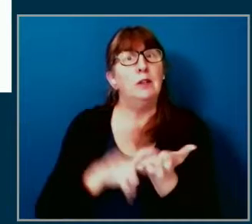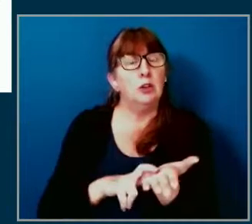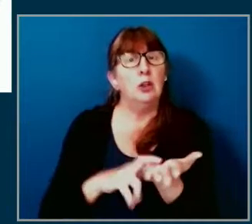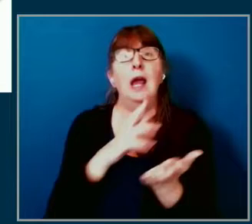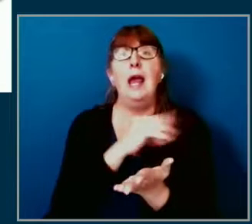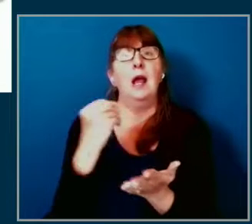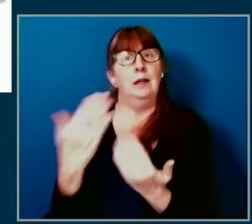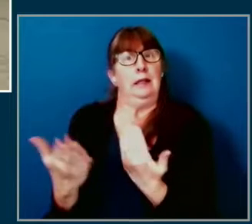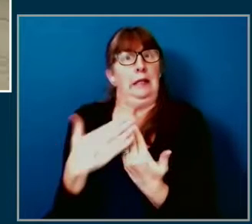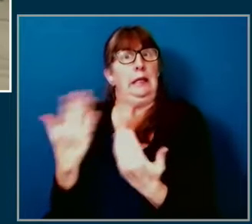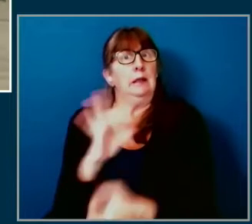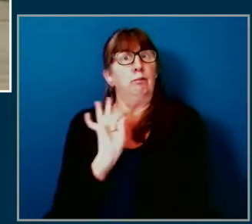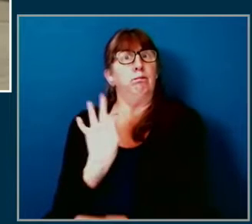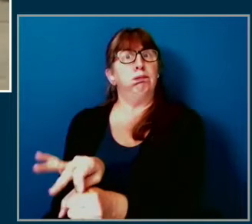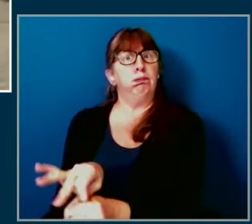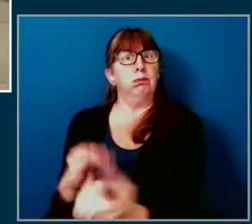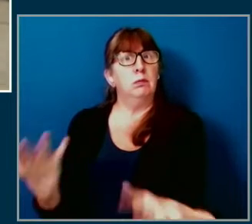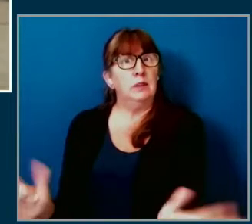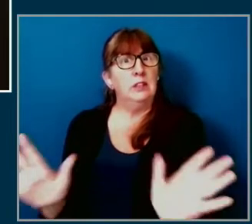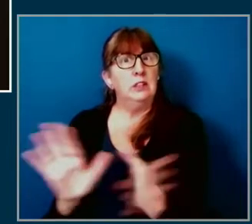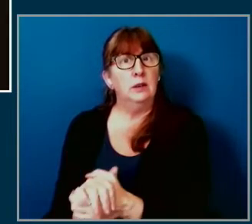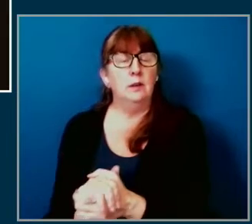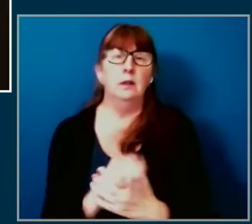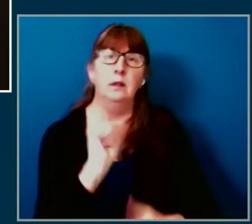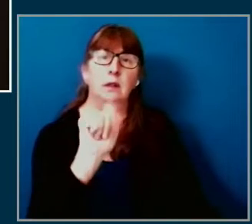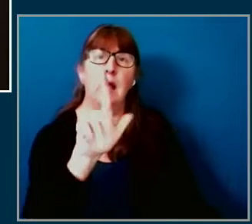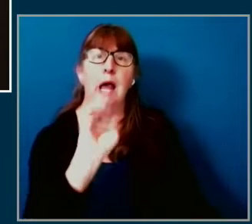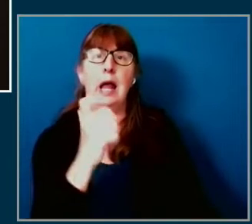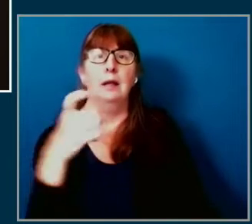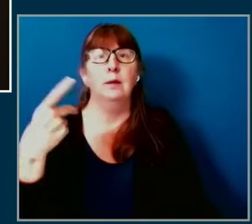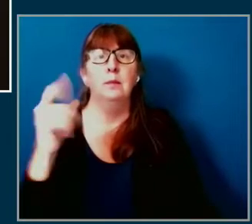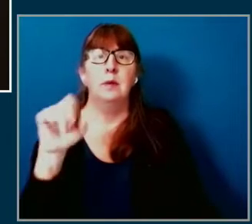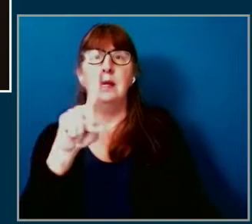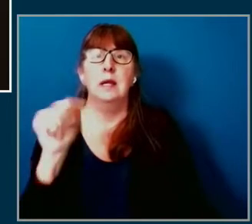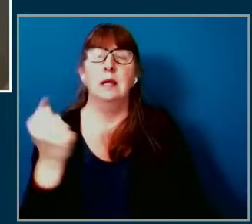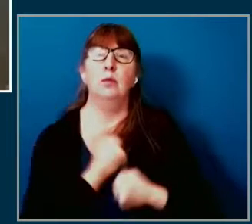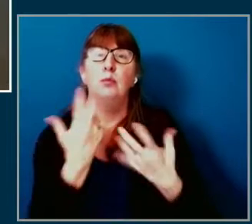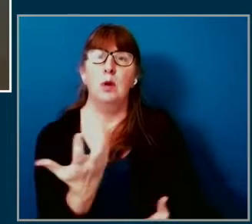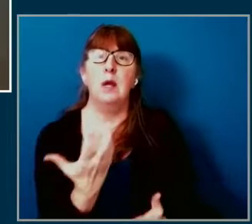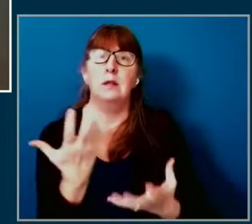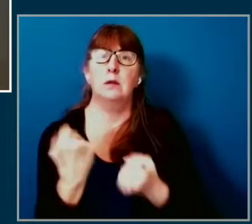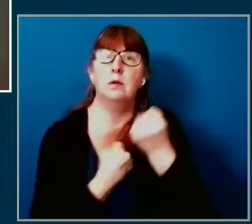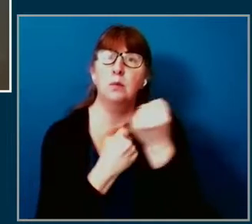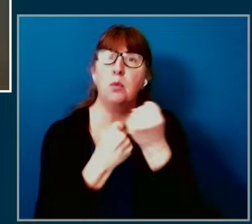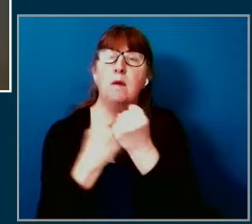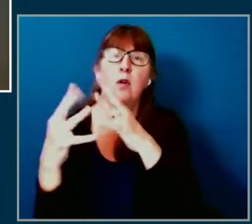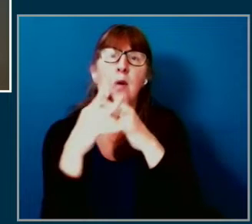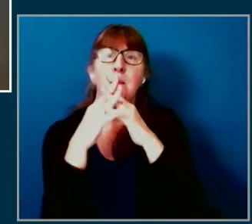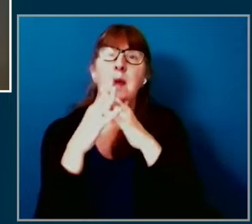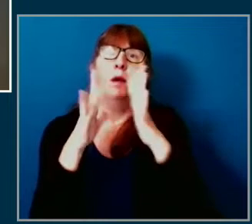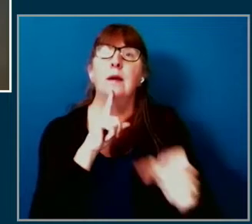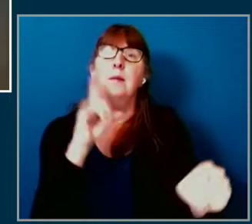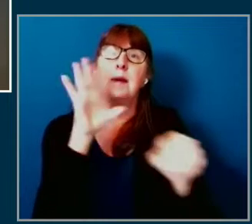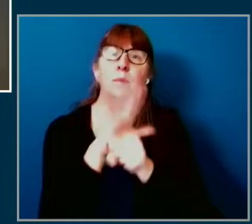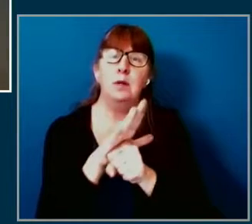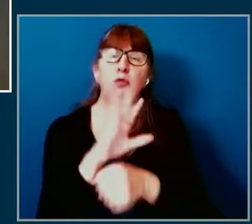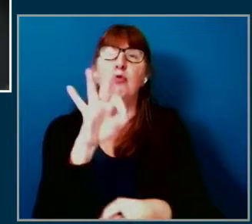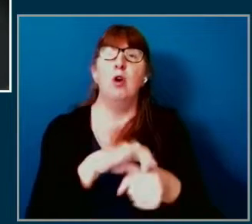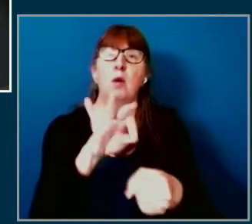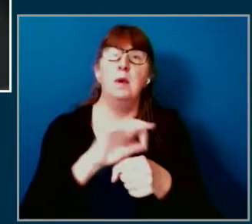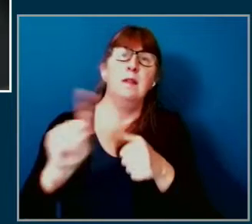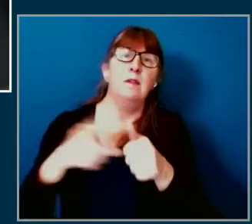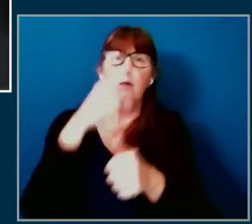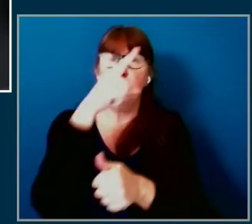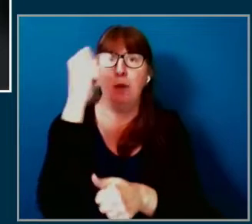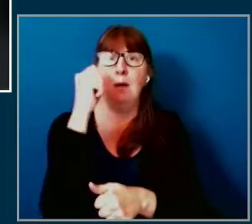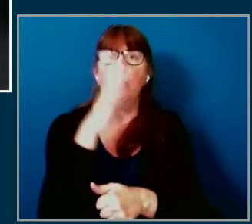to cast their ballot. Alex Padilla expressed support for the president's commitment to nominate the first Black woman to the High Court. The